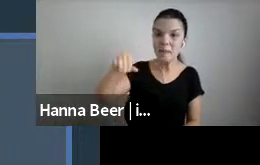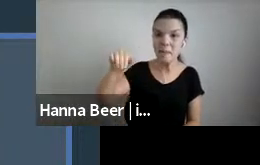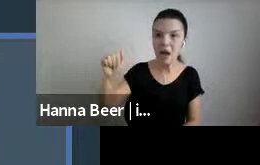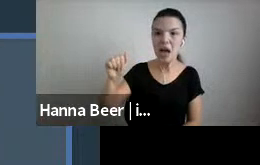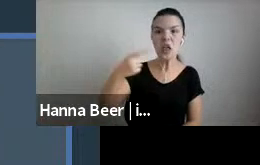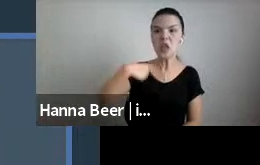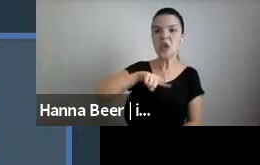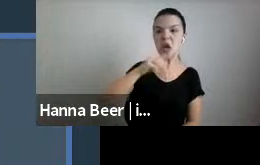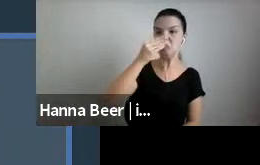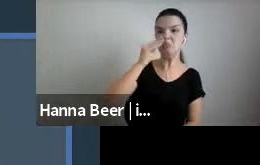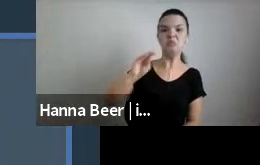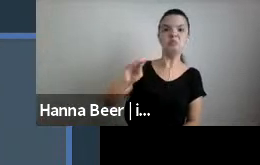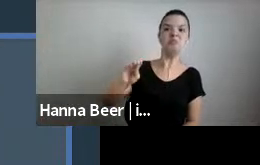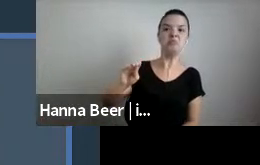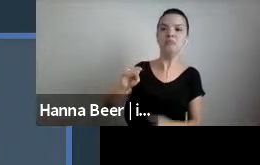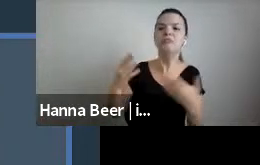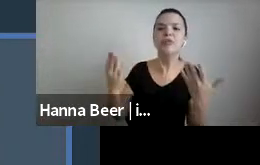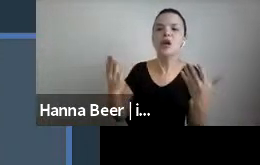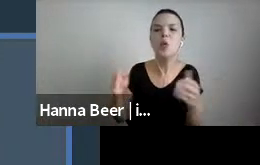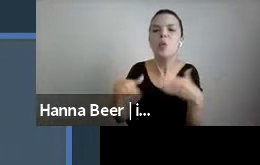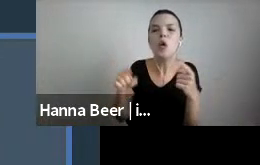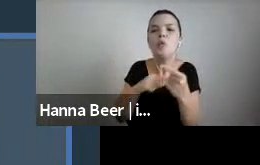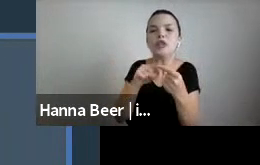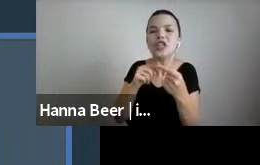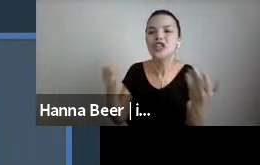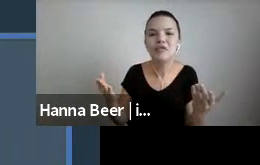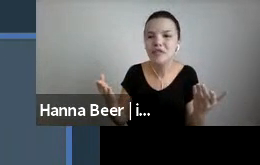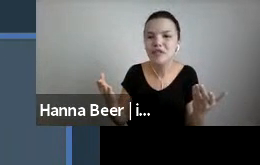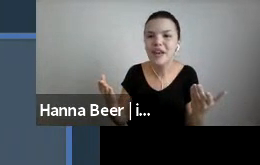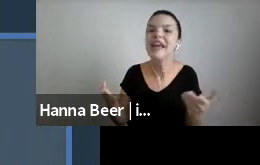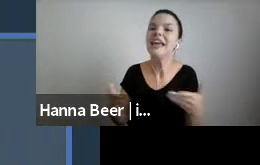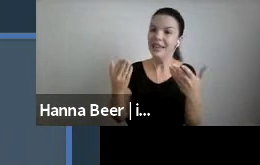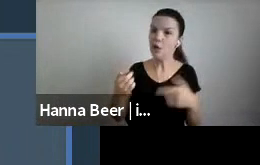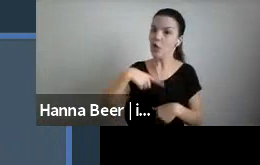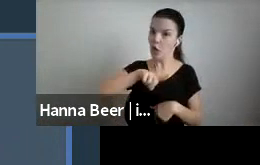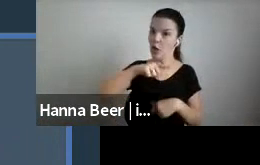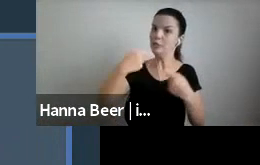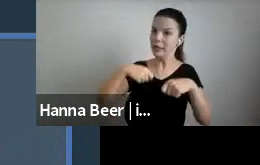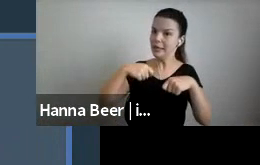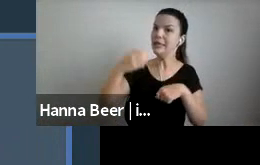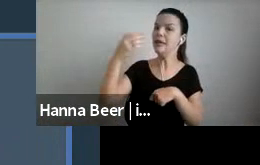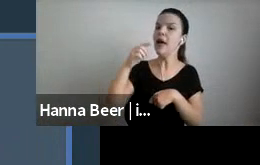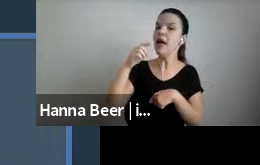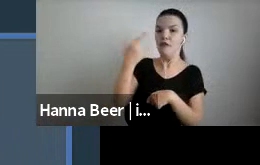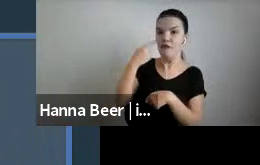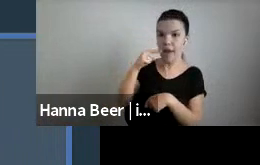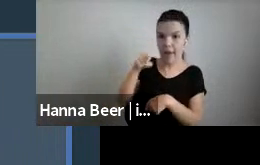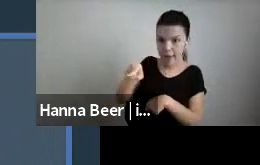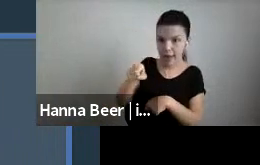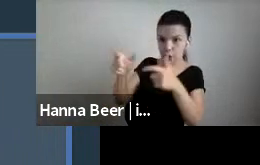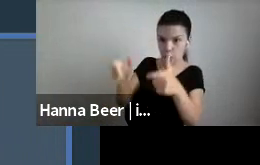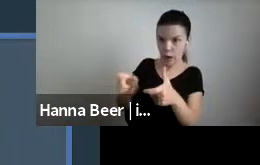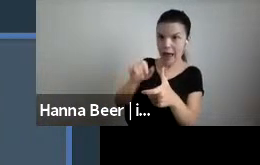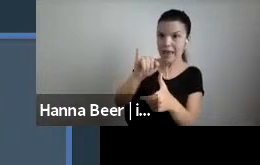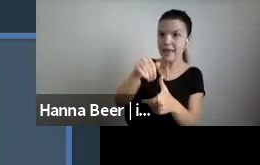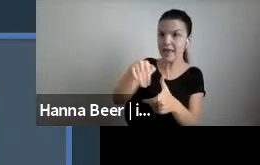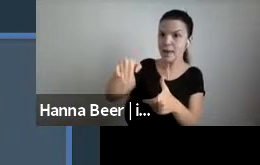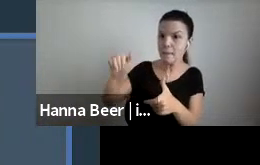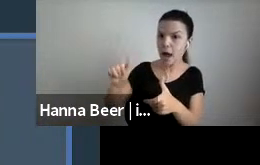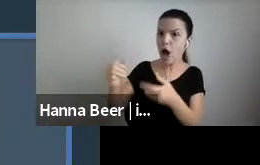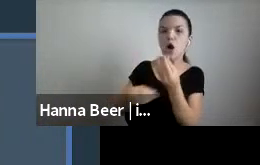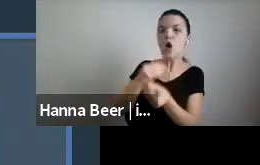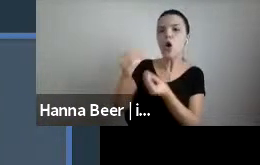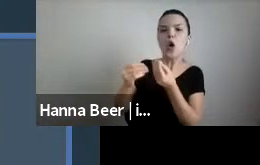have identified them. So what have we done in terms of using them? Well, the Convention on Biological